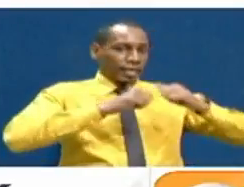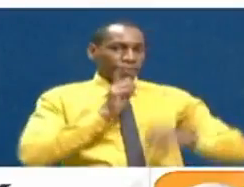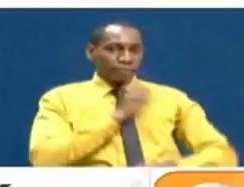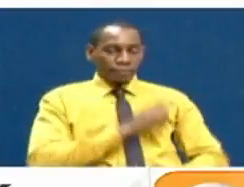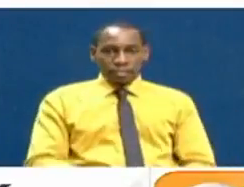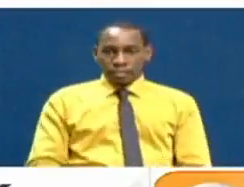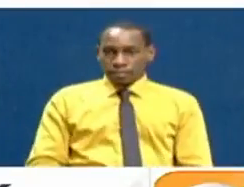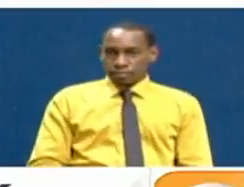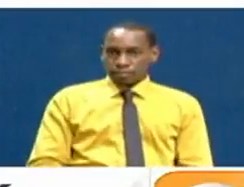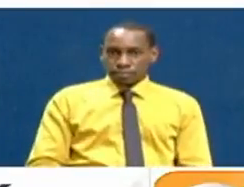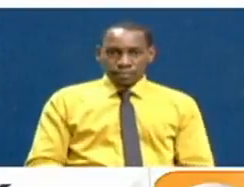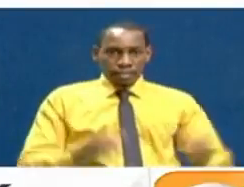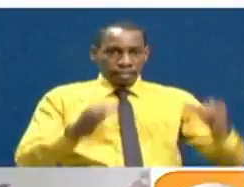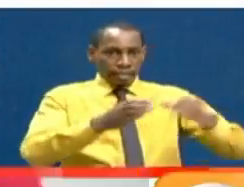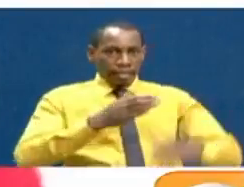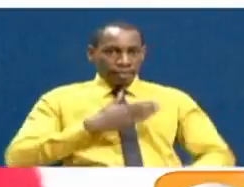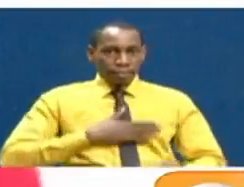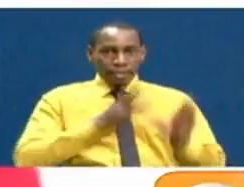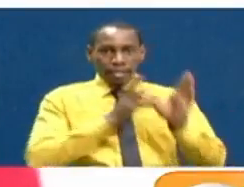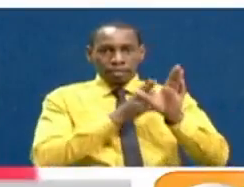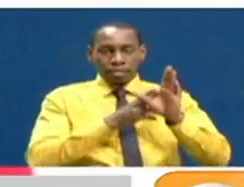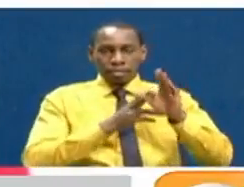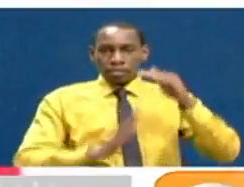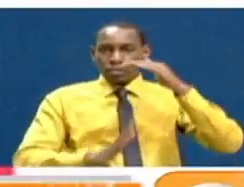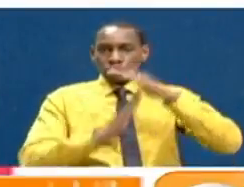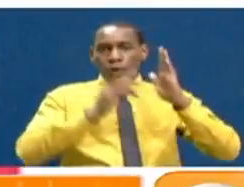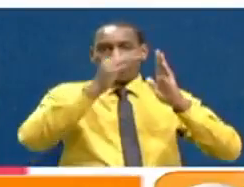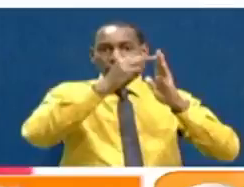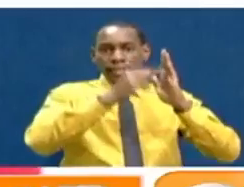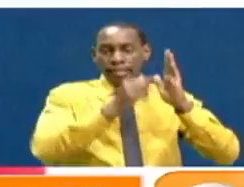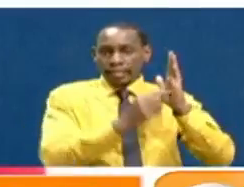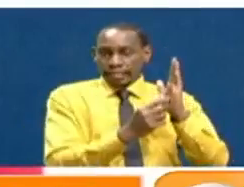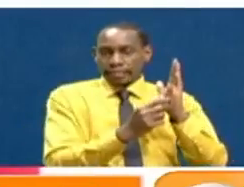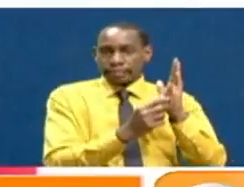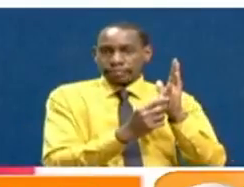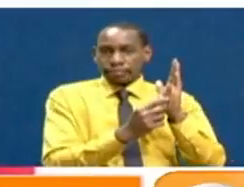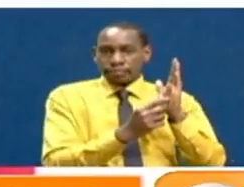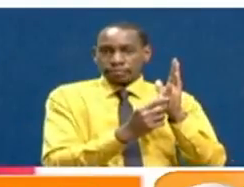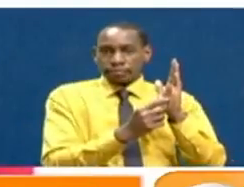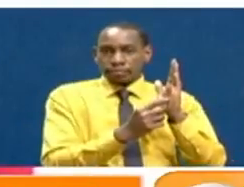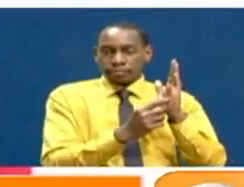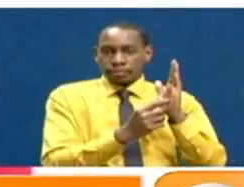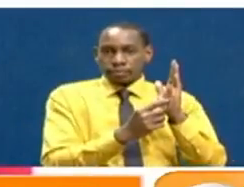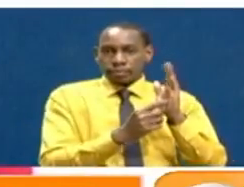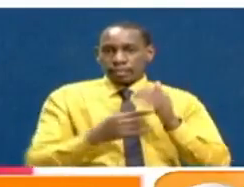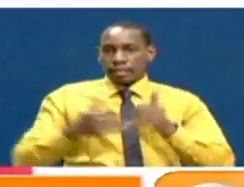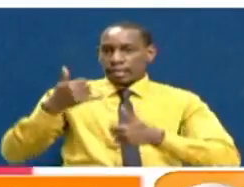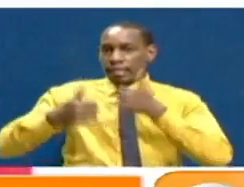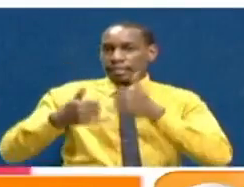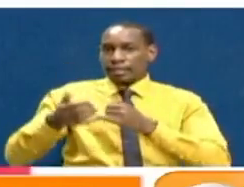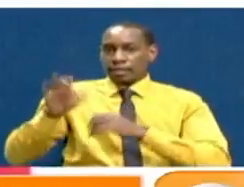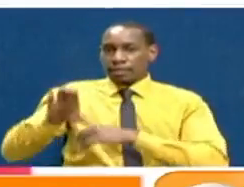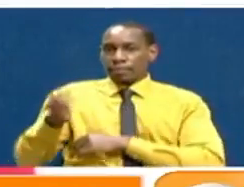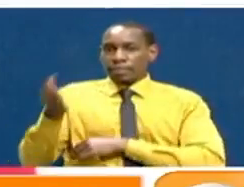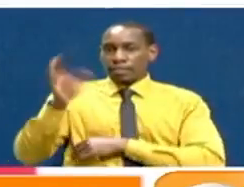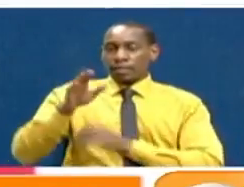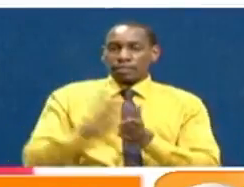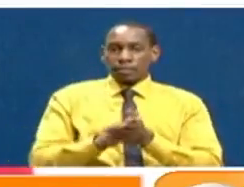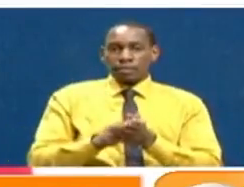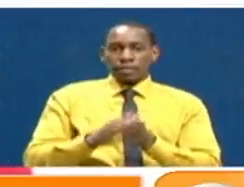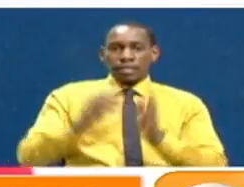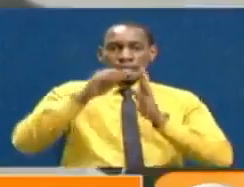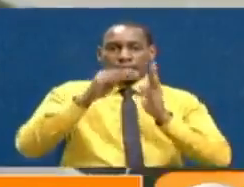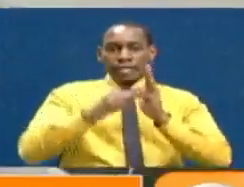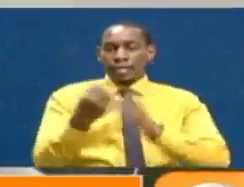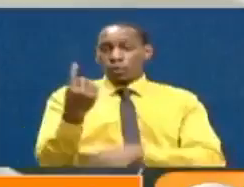My club participates in the top tier league, the Algerian basketball division one,